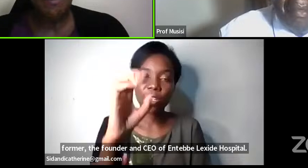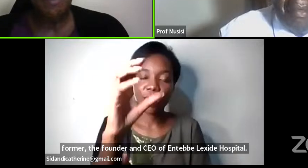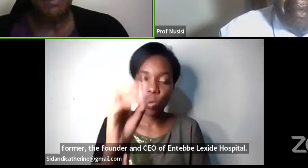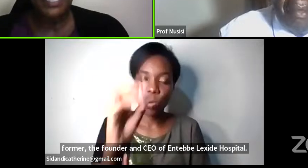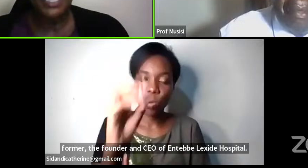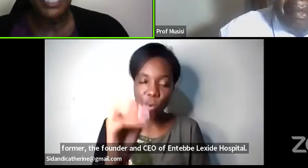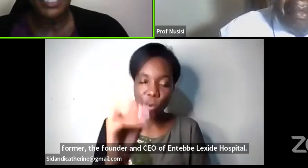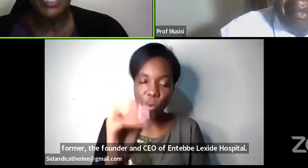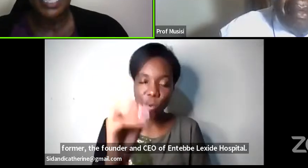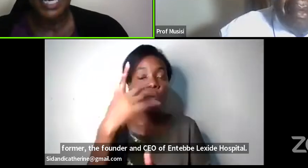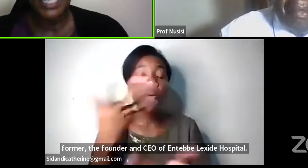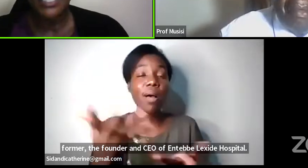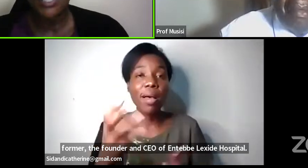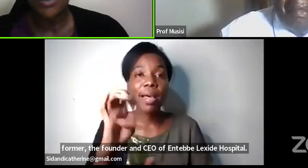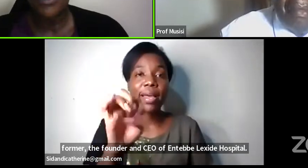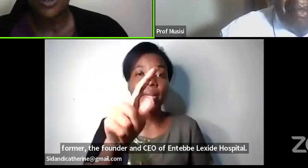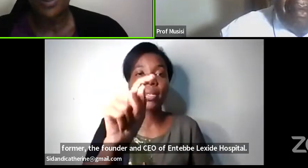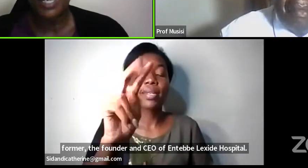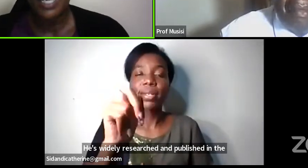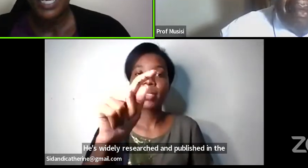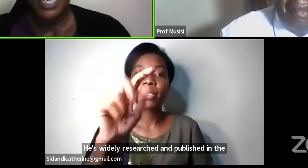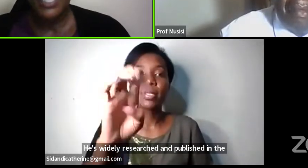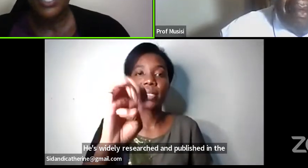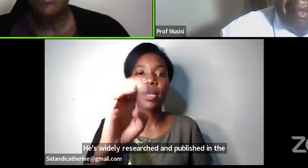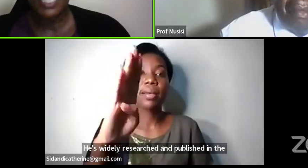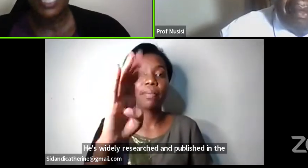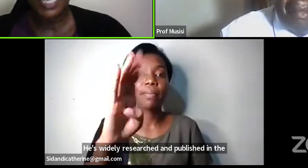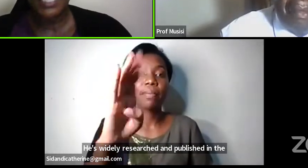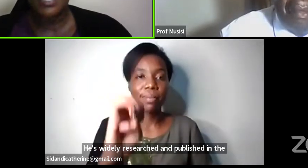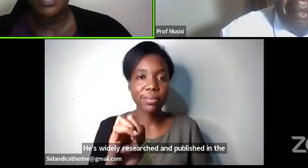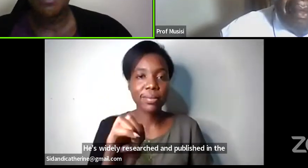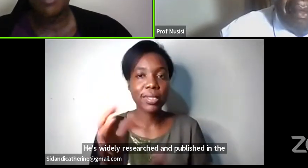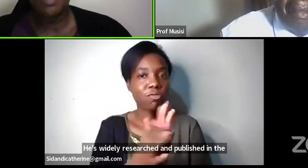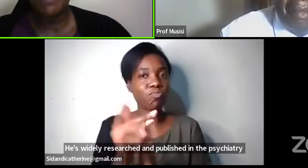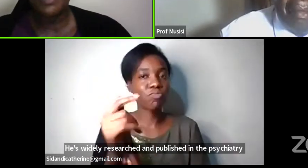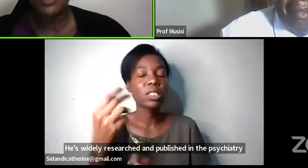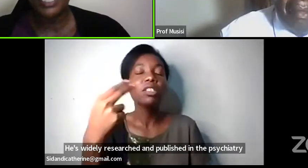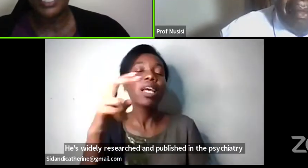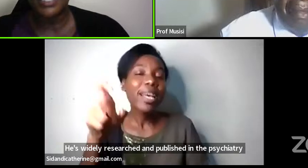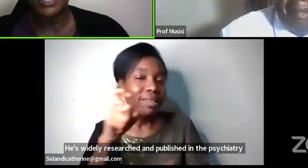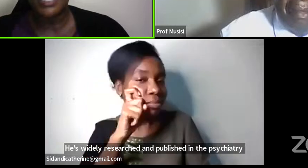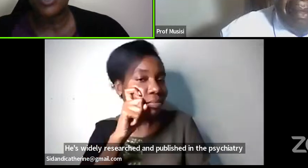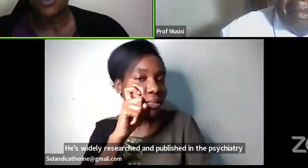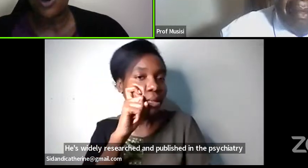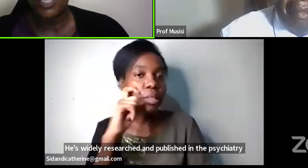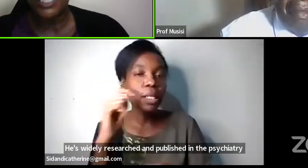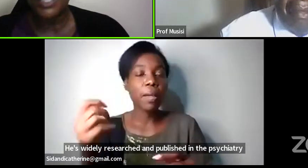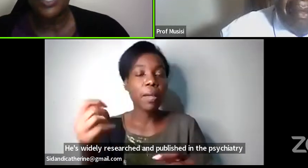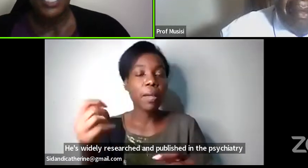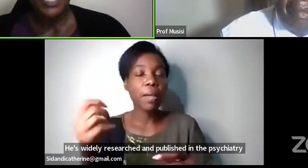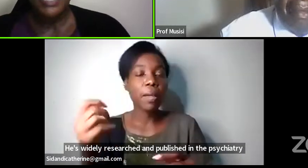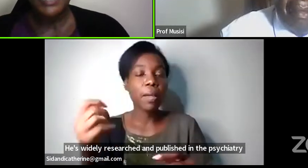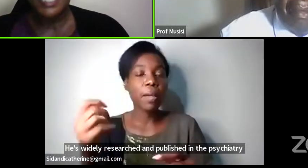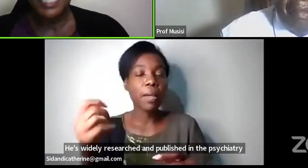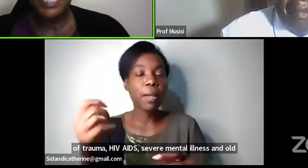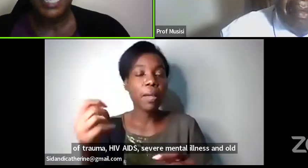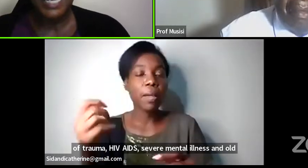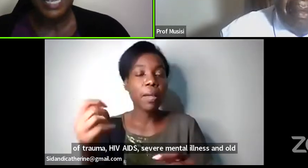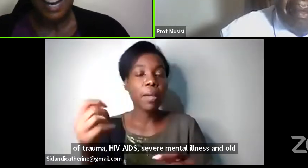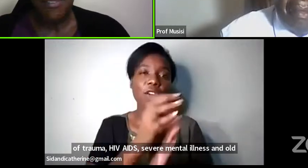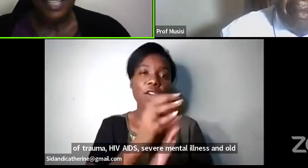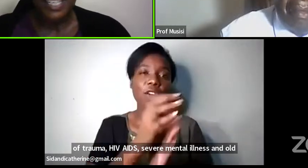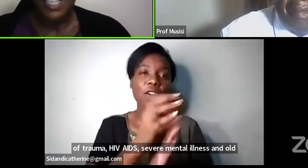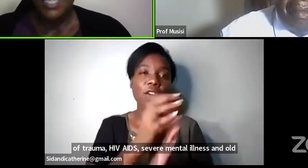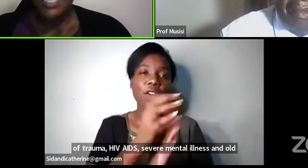researched and published in the psychiatry of trauma, HIV/AIDS, severe mental illness, and old age as seen